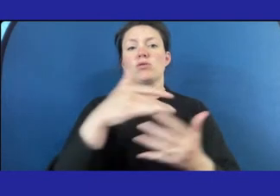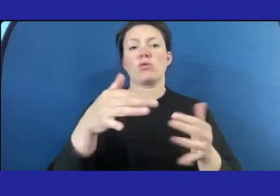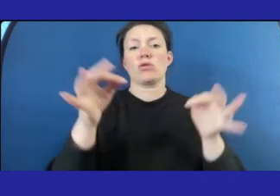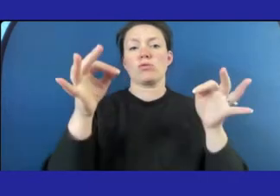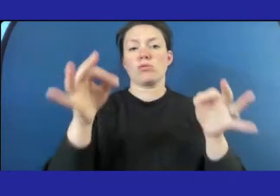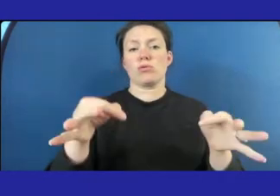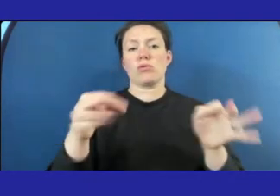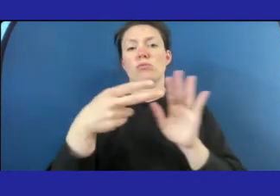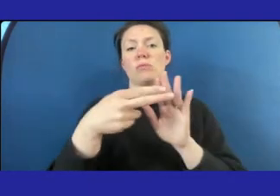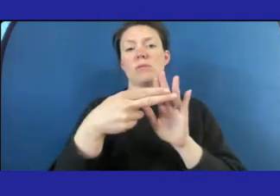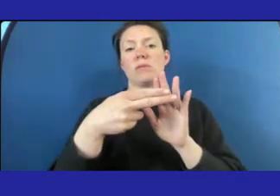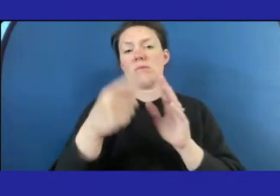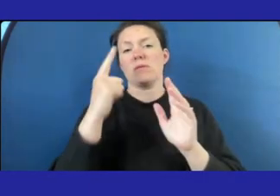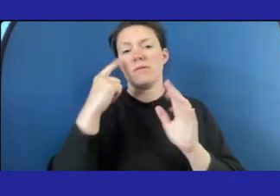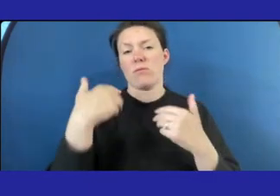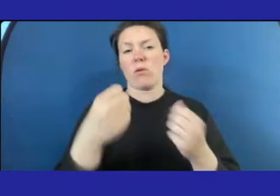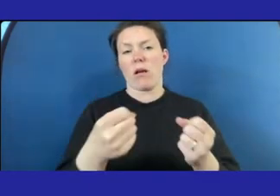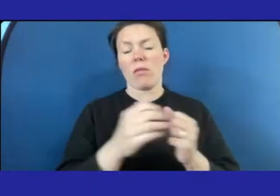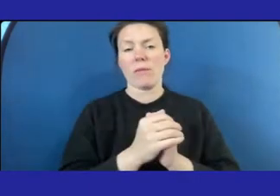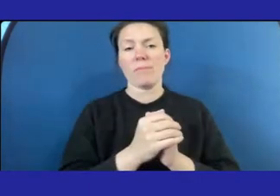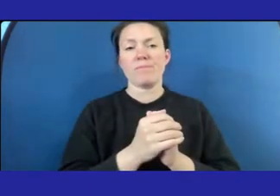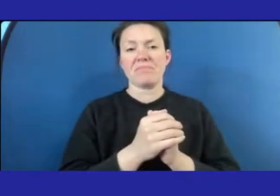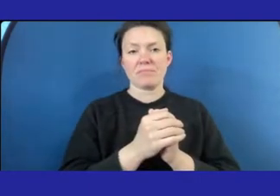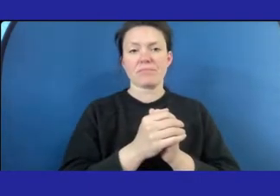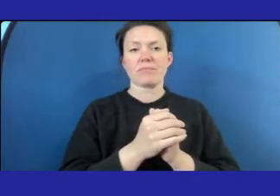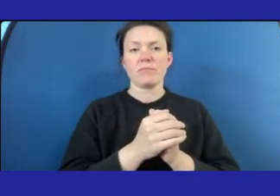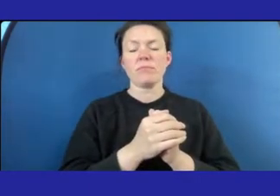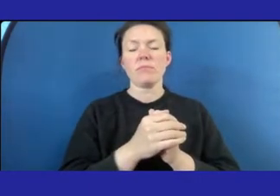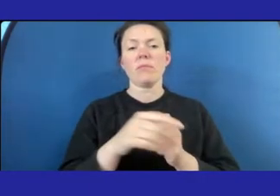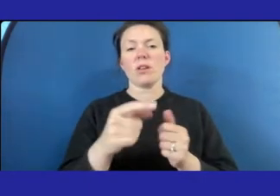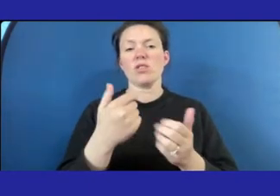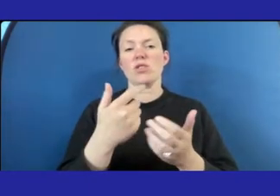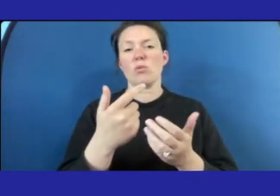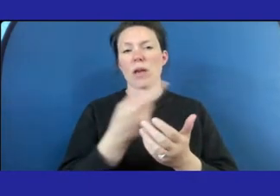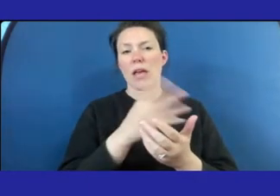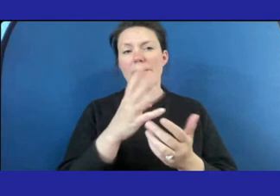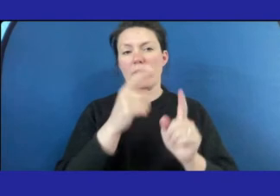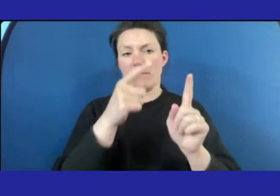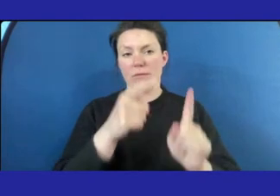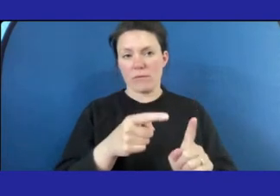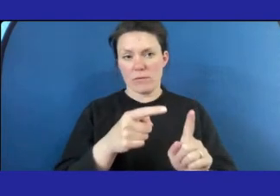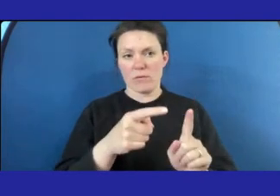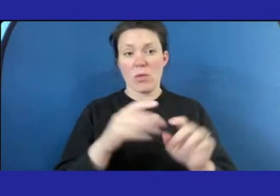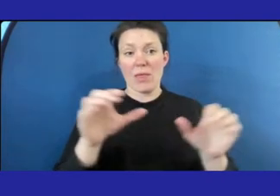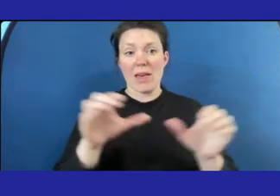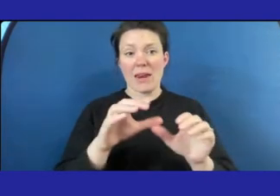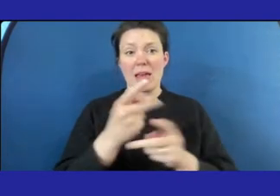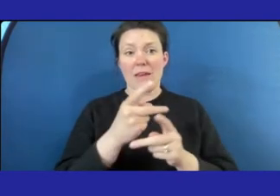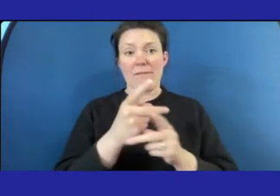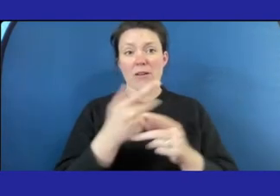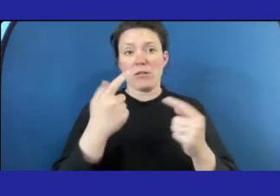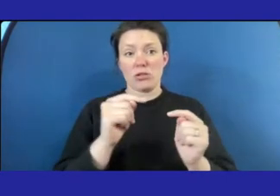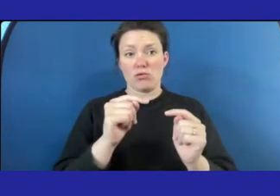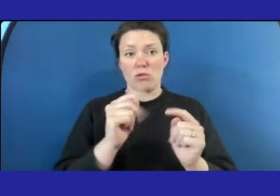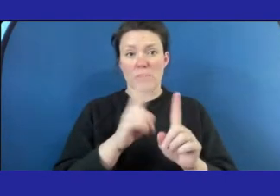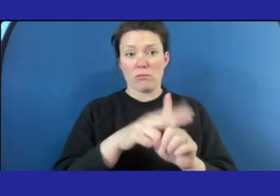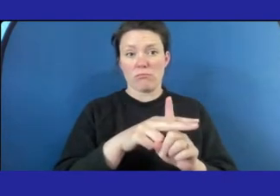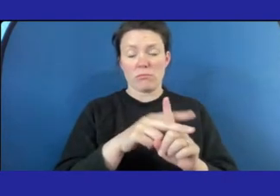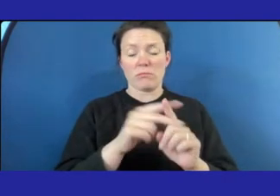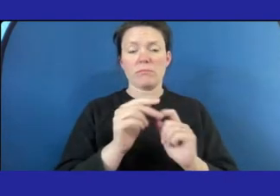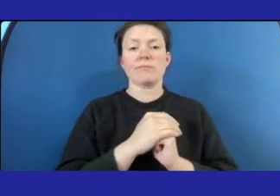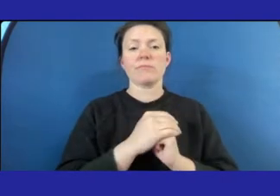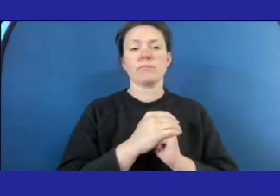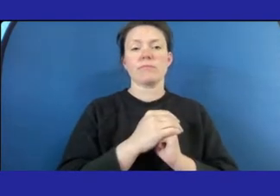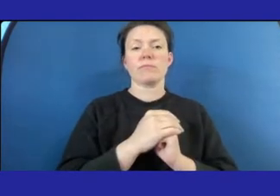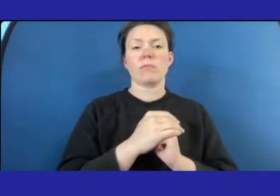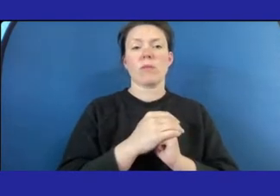And there are a few initiatives that managed care has been actively trying to push forward. One is